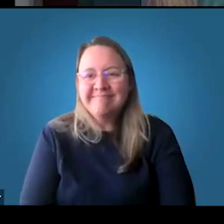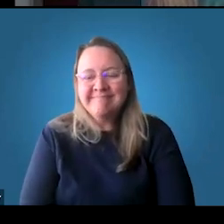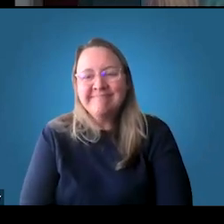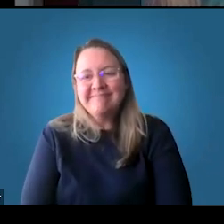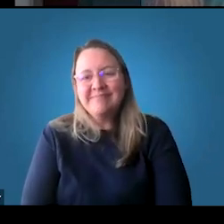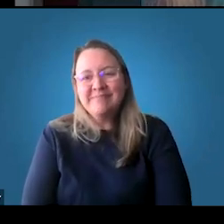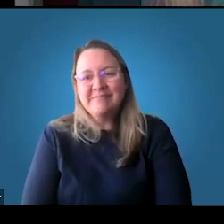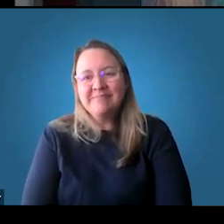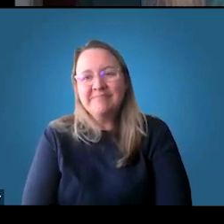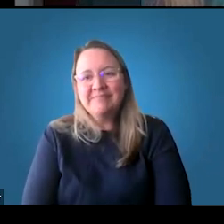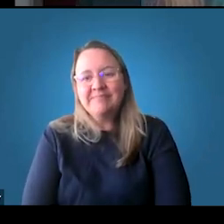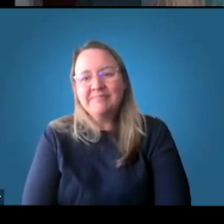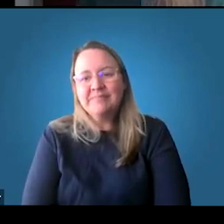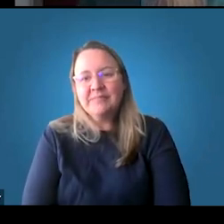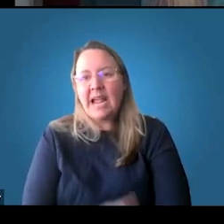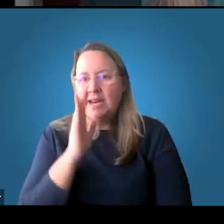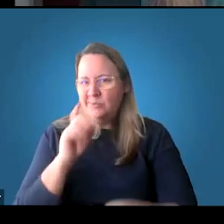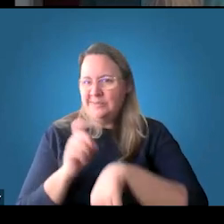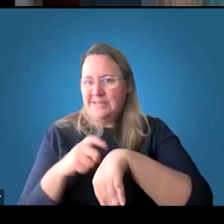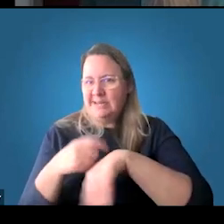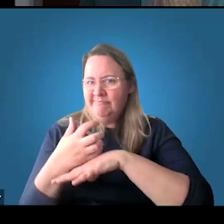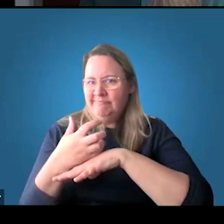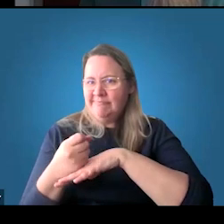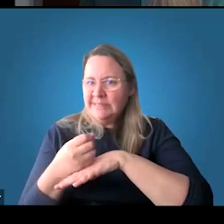briefly. I know that we're getting towards the end of